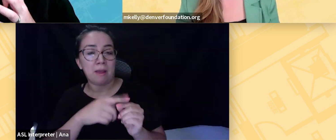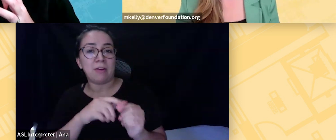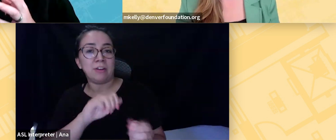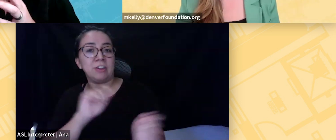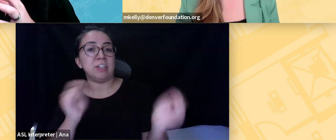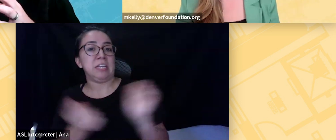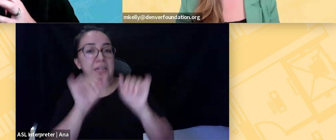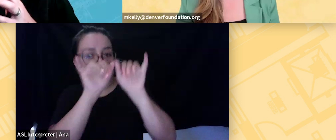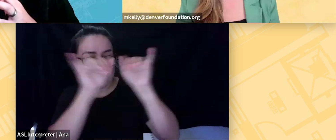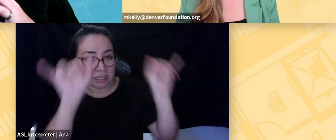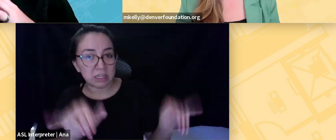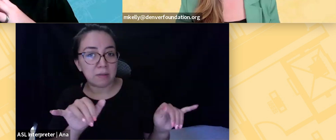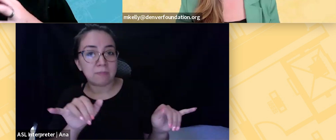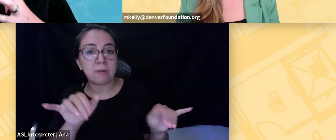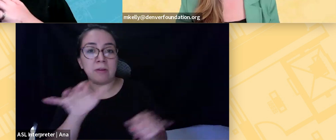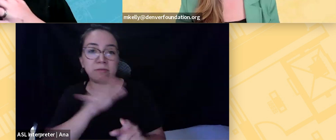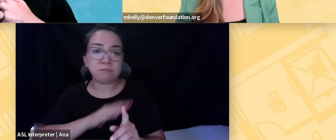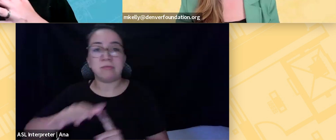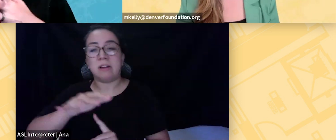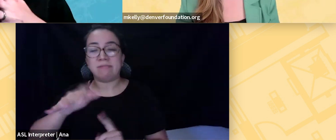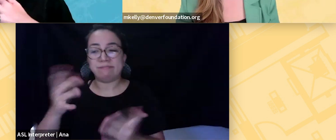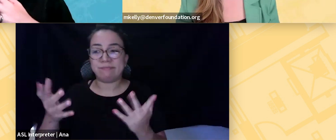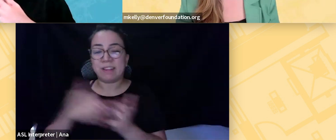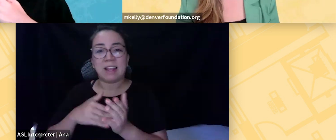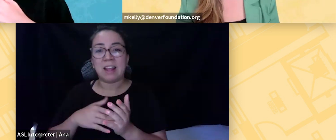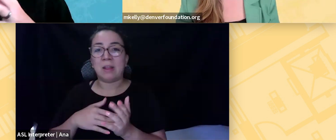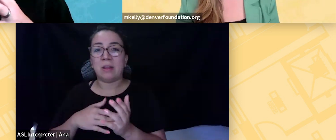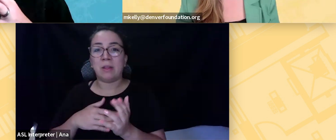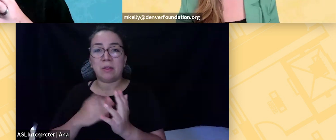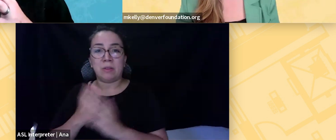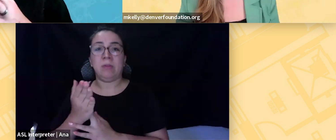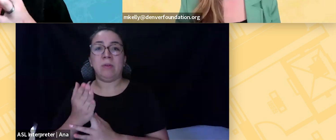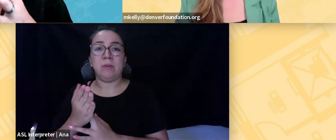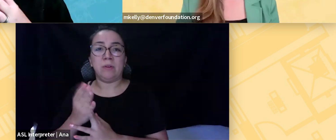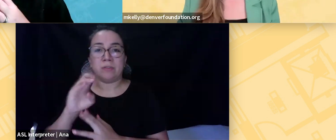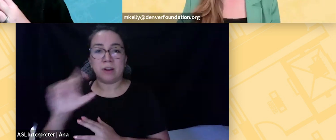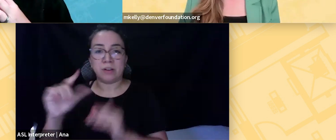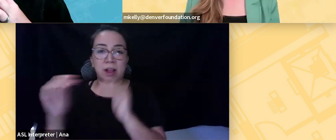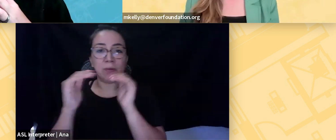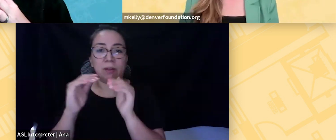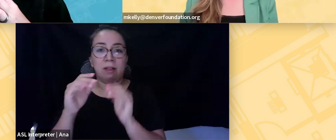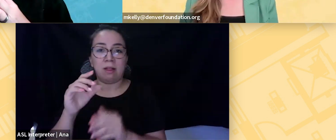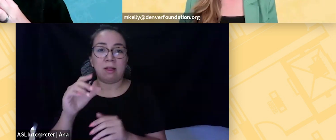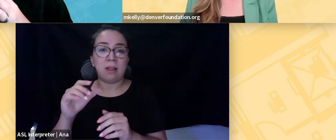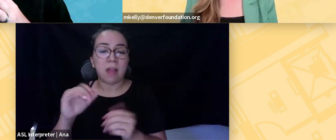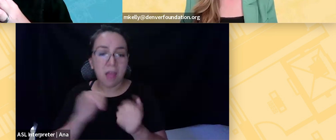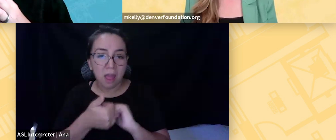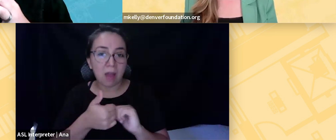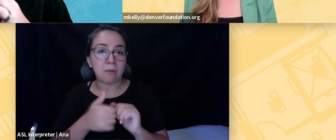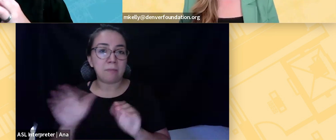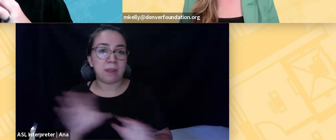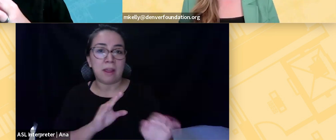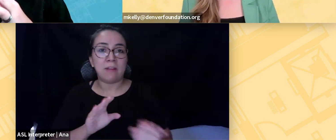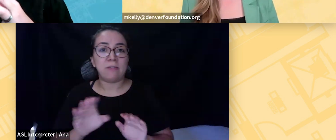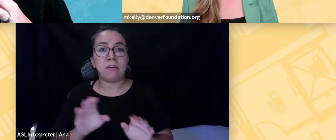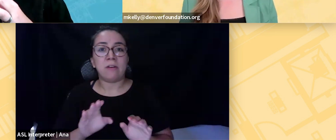system around, again, through a racial equity lens, how behavioral health services are provided within the